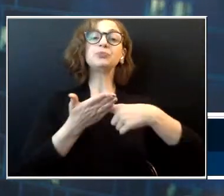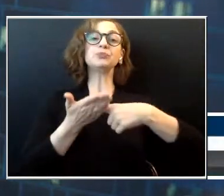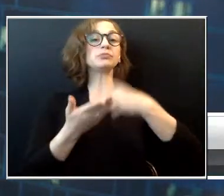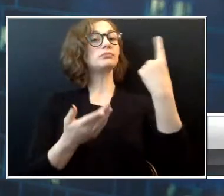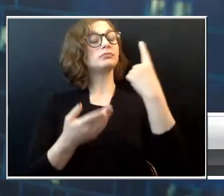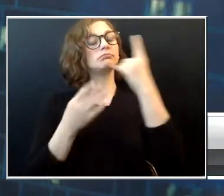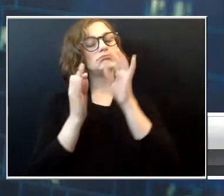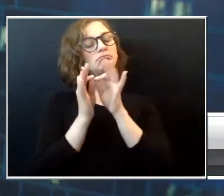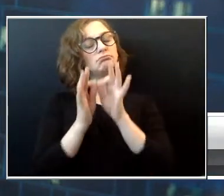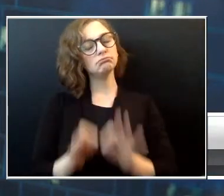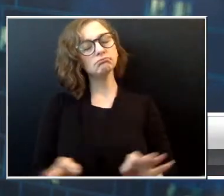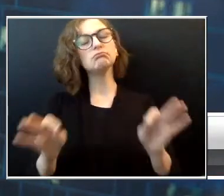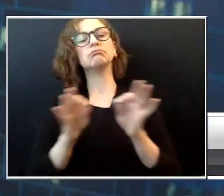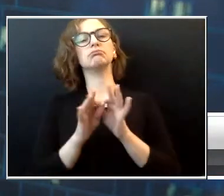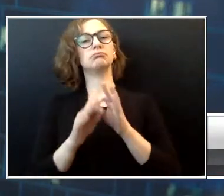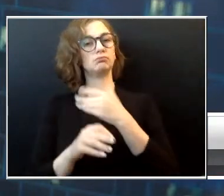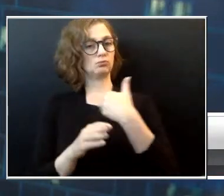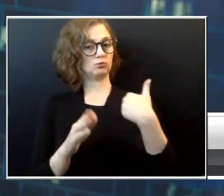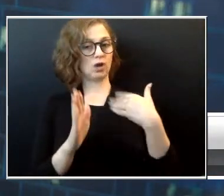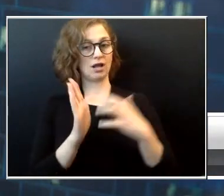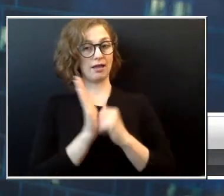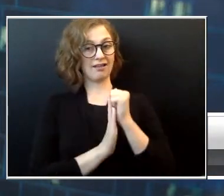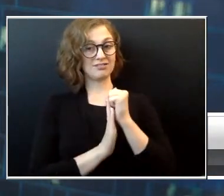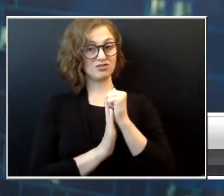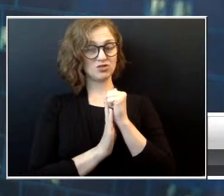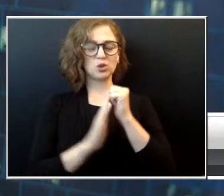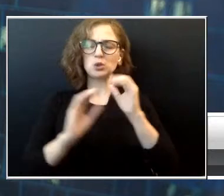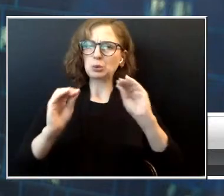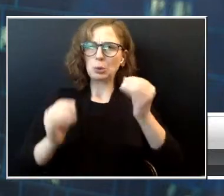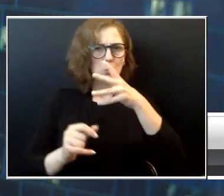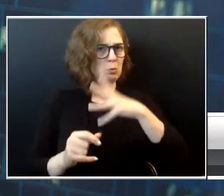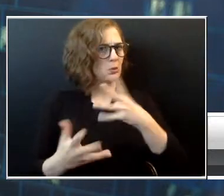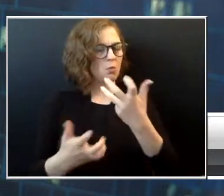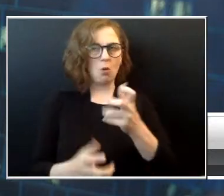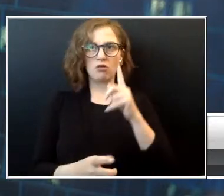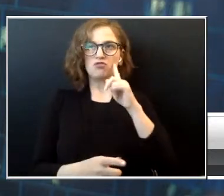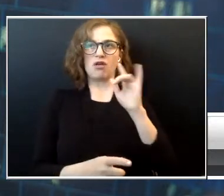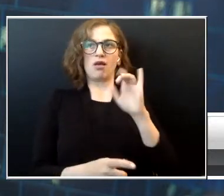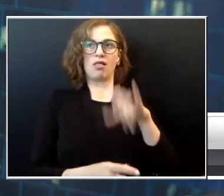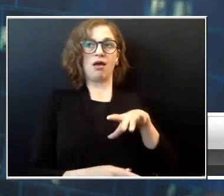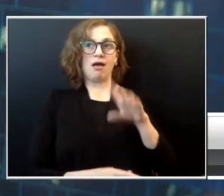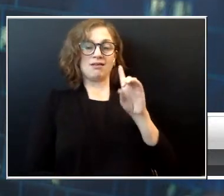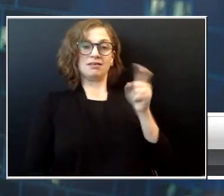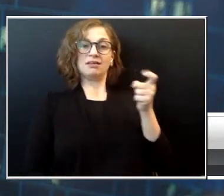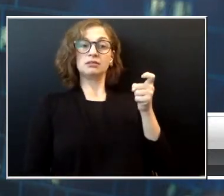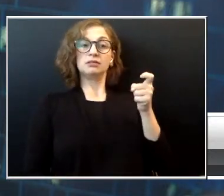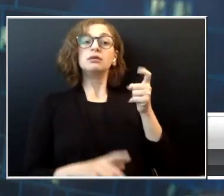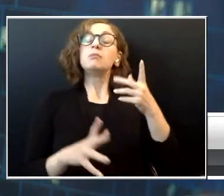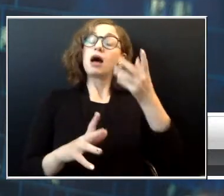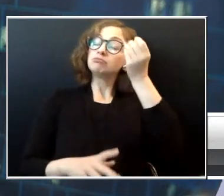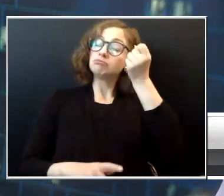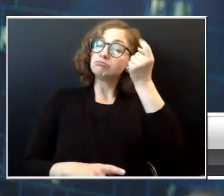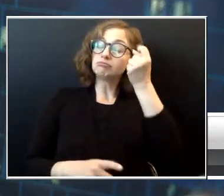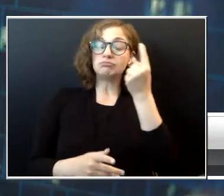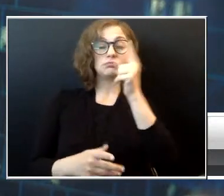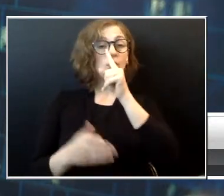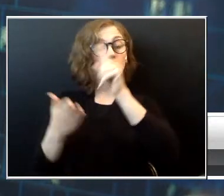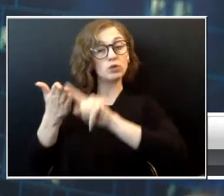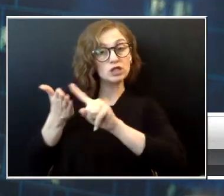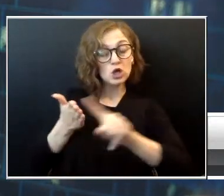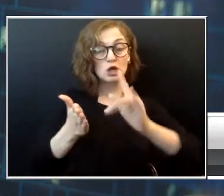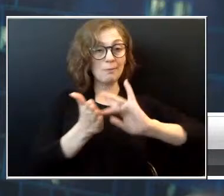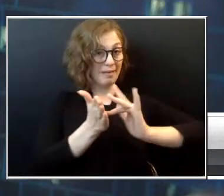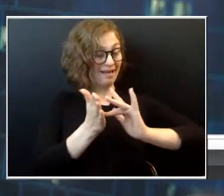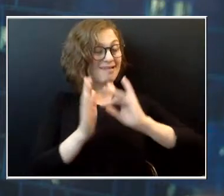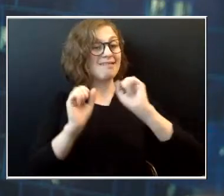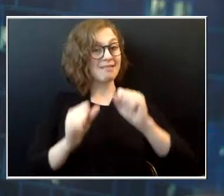a diagnosis no woman wants to hear, but there is research into medications that may reduce the risk of breast cancer and alleviate symptoms of menopause, such